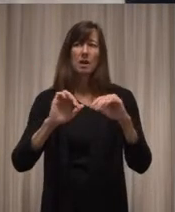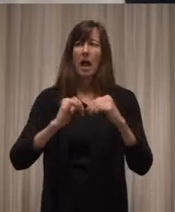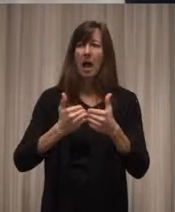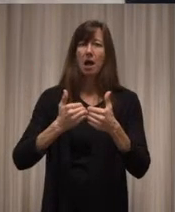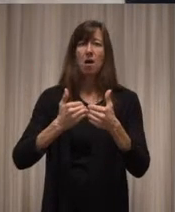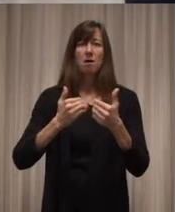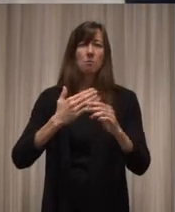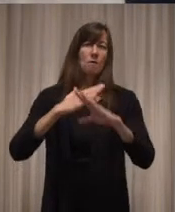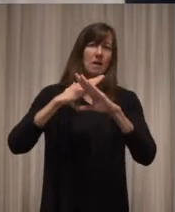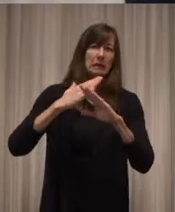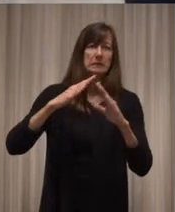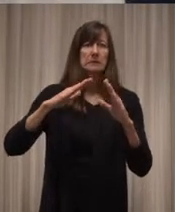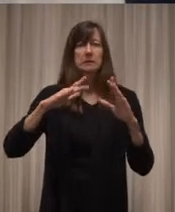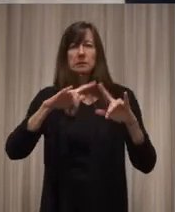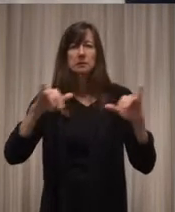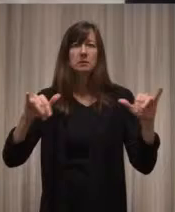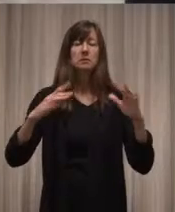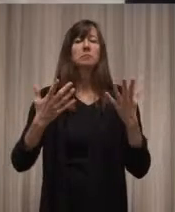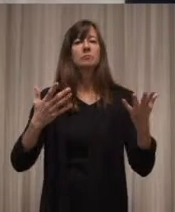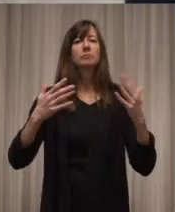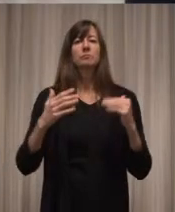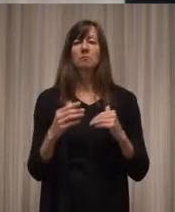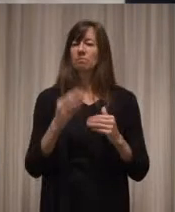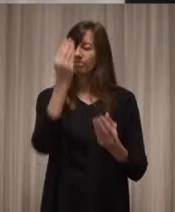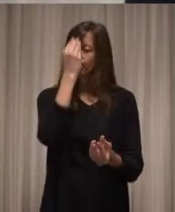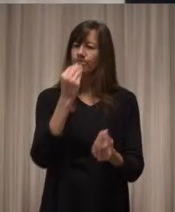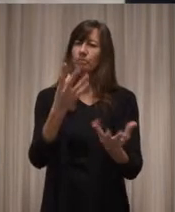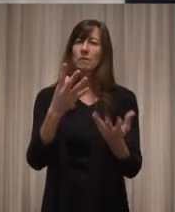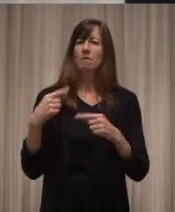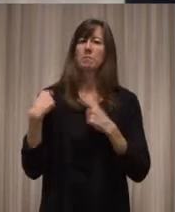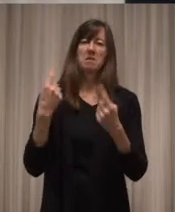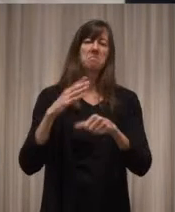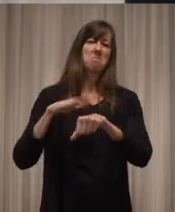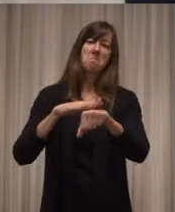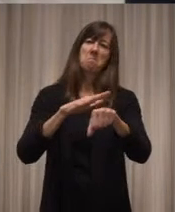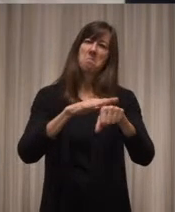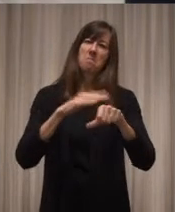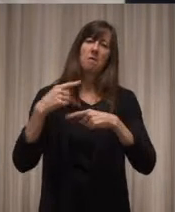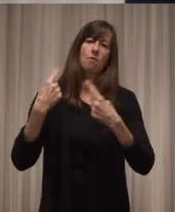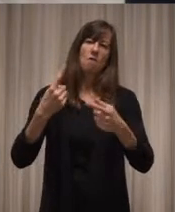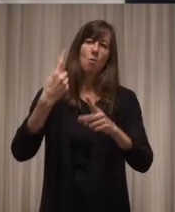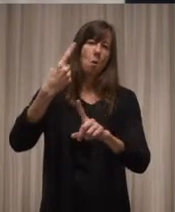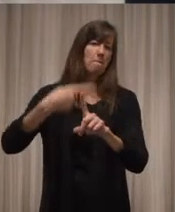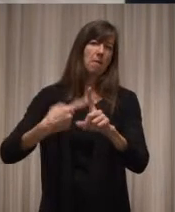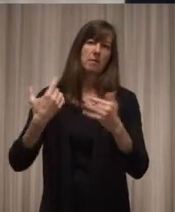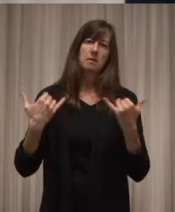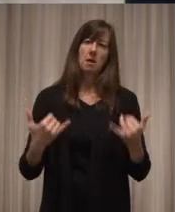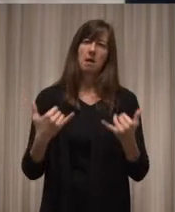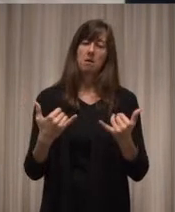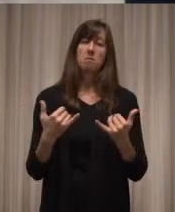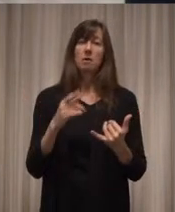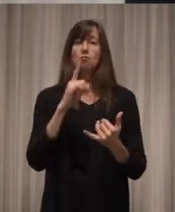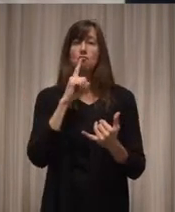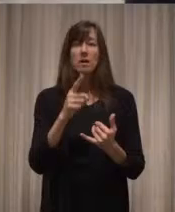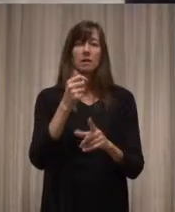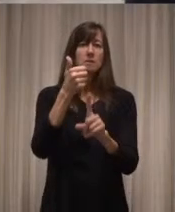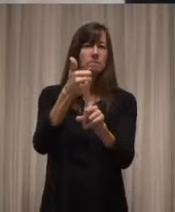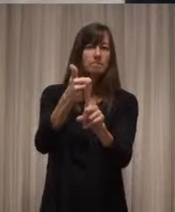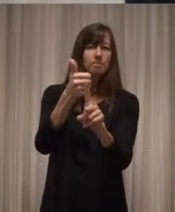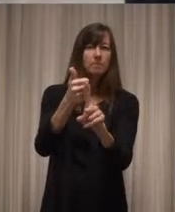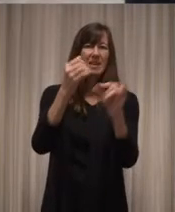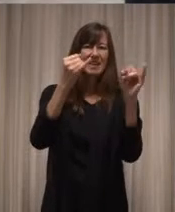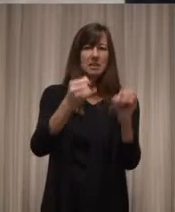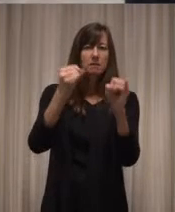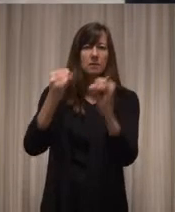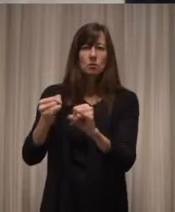the last month plus, each of our individual decisions really is the only way that we can blunt this second